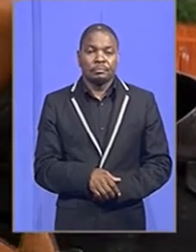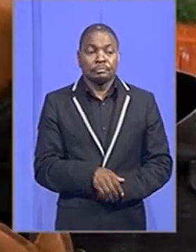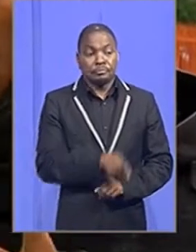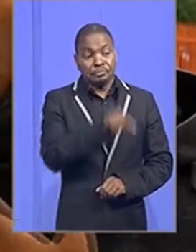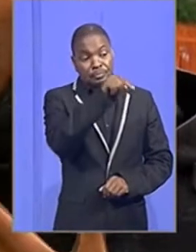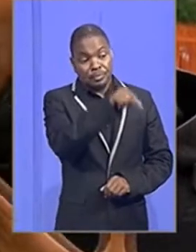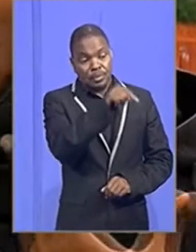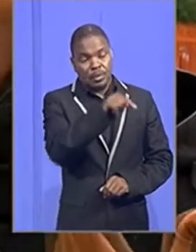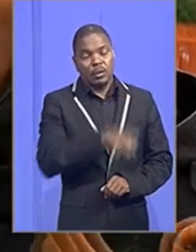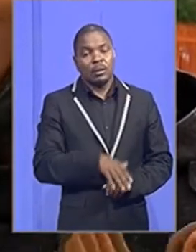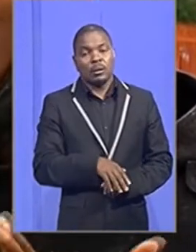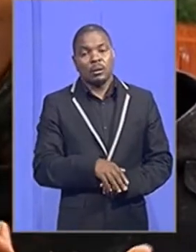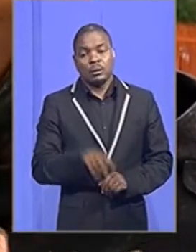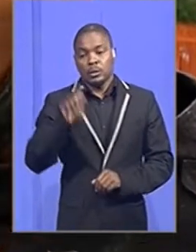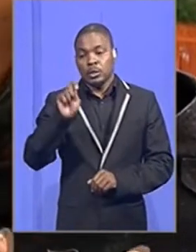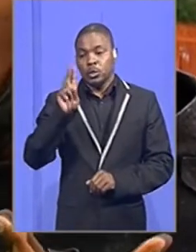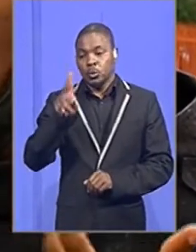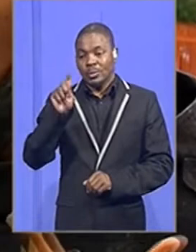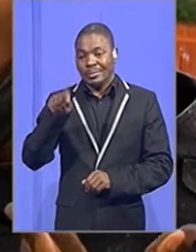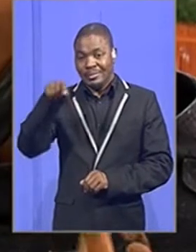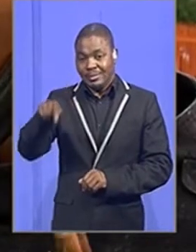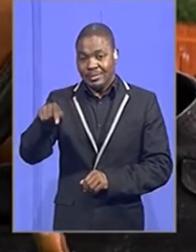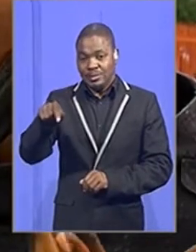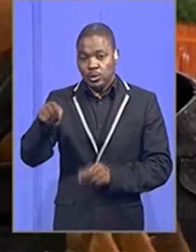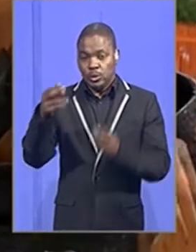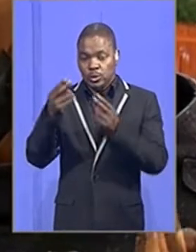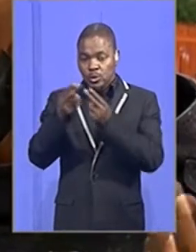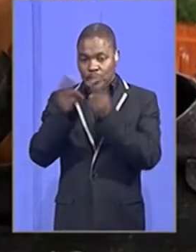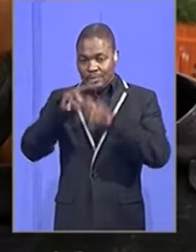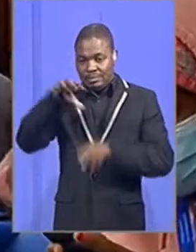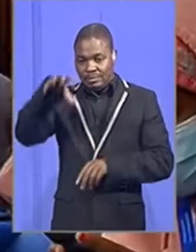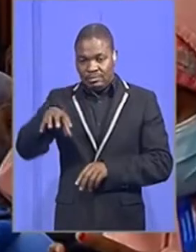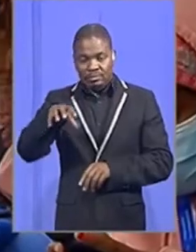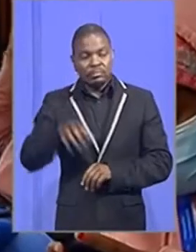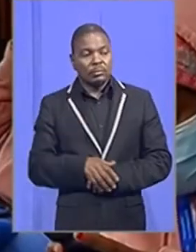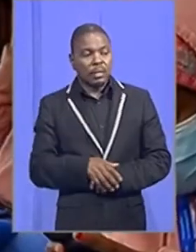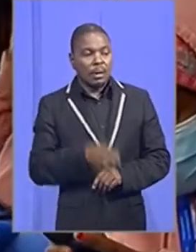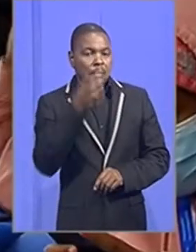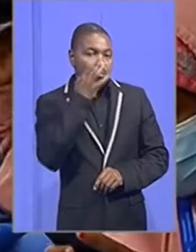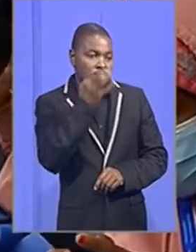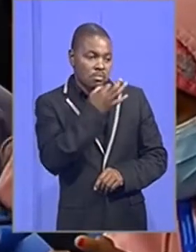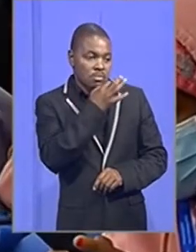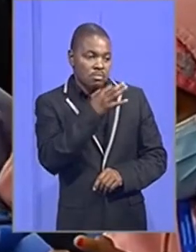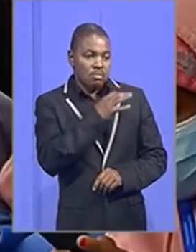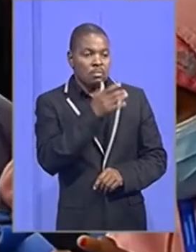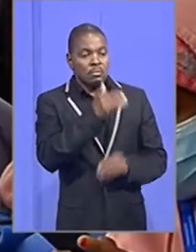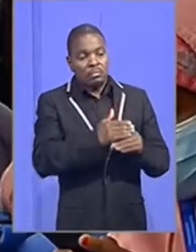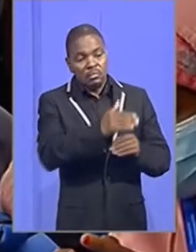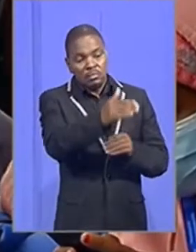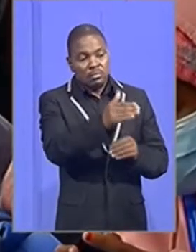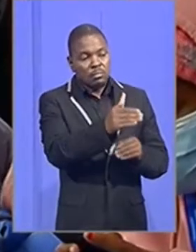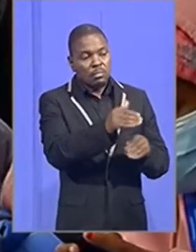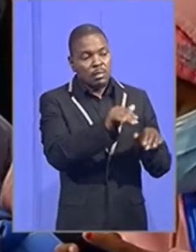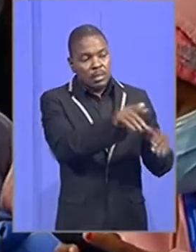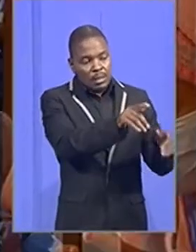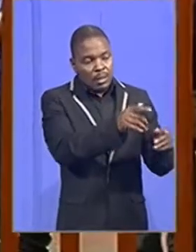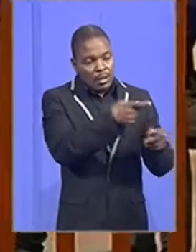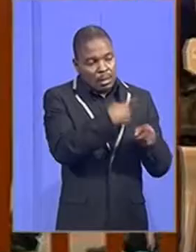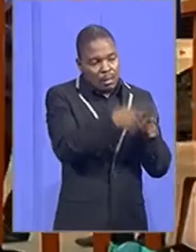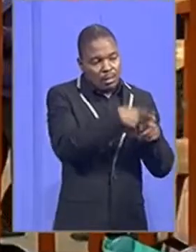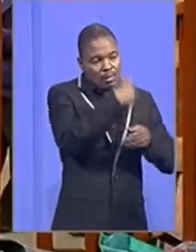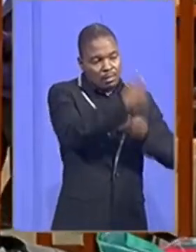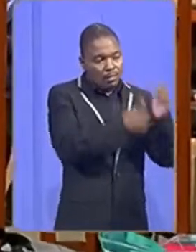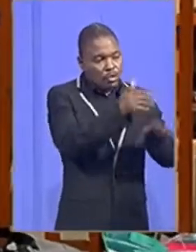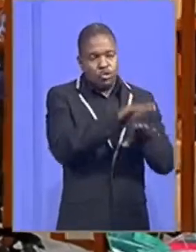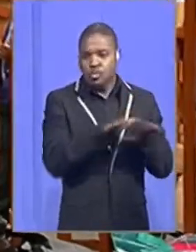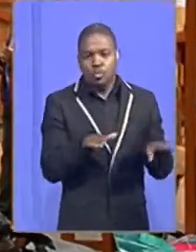the officials of TUT said they are no longer going to turn that place into a rest, so they are no longer